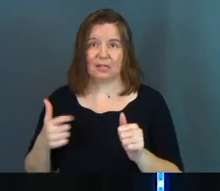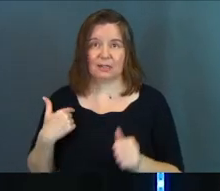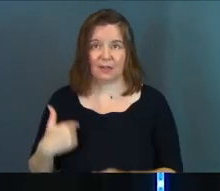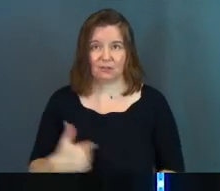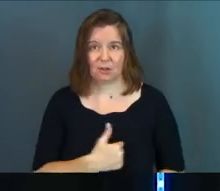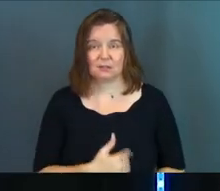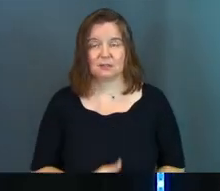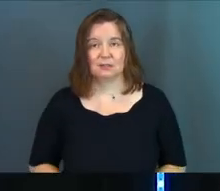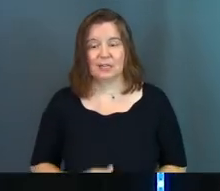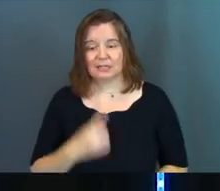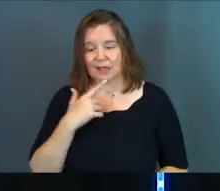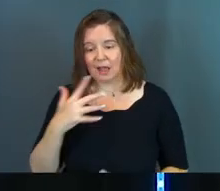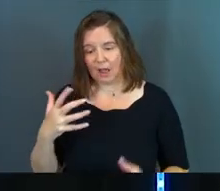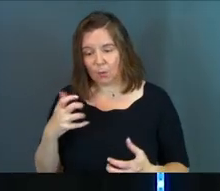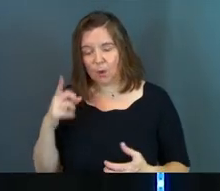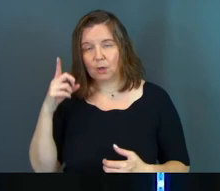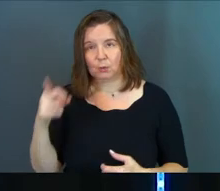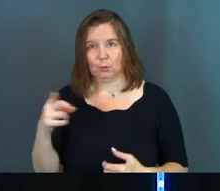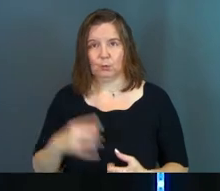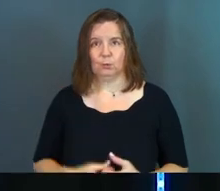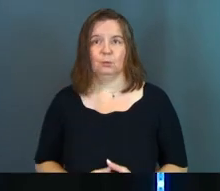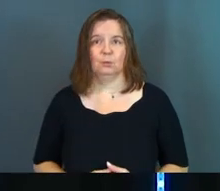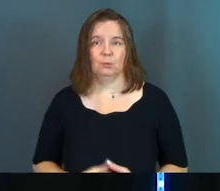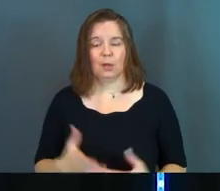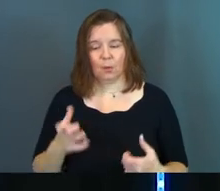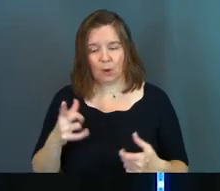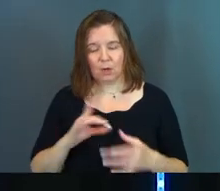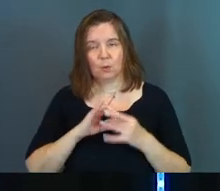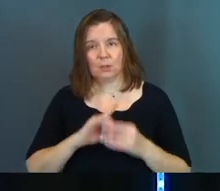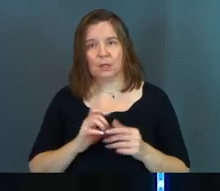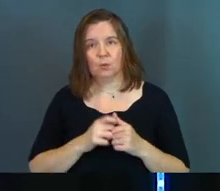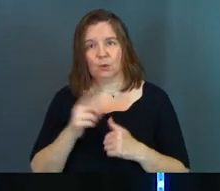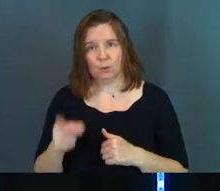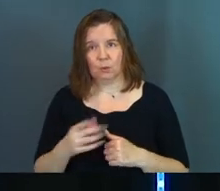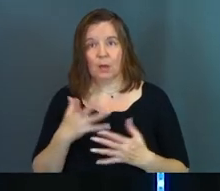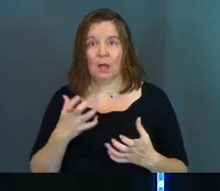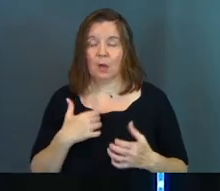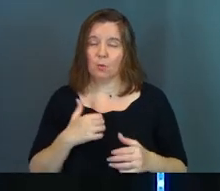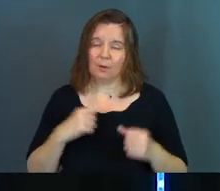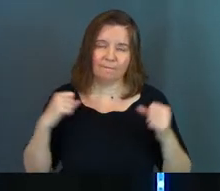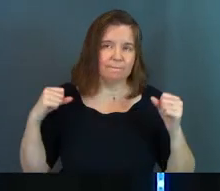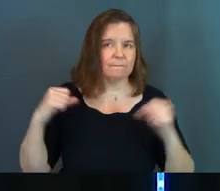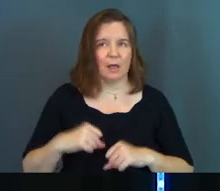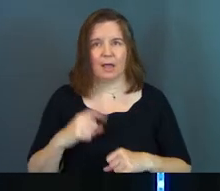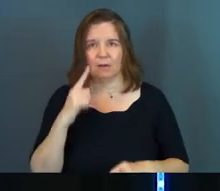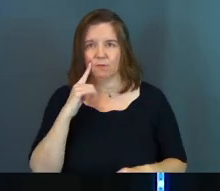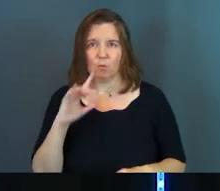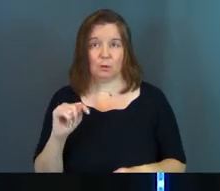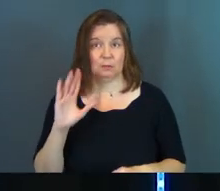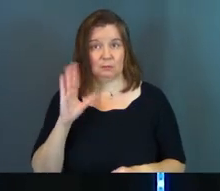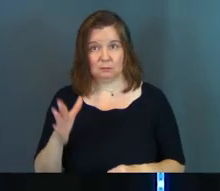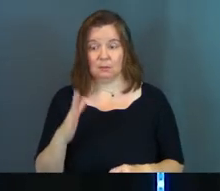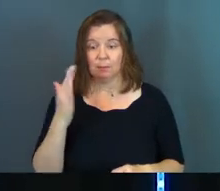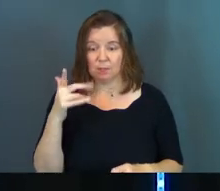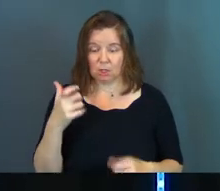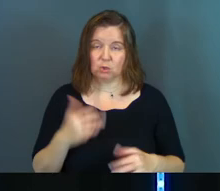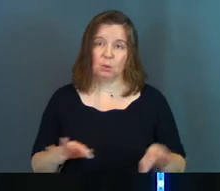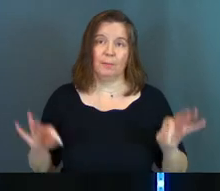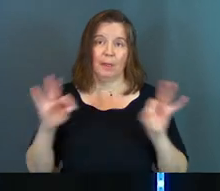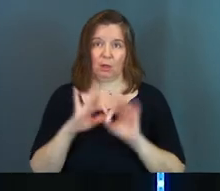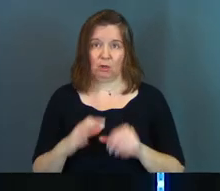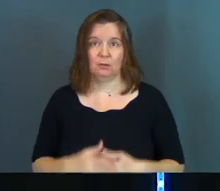after us and saying, I want you. I want a relationship with you, and I will fight for it. Because you